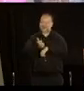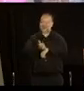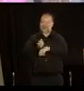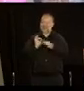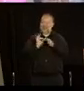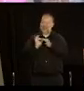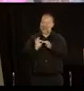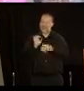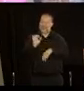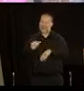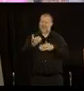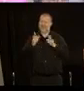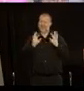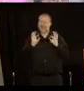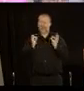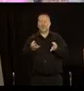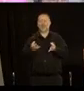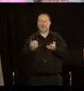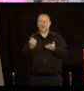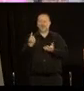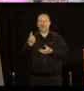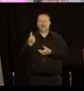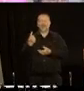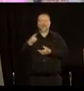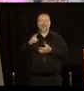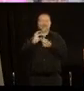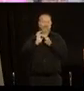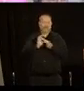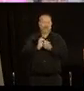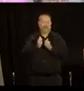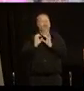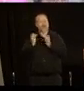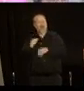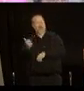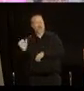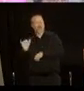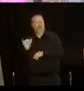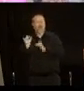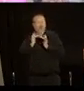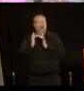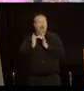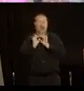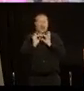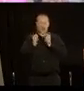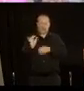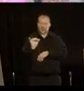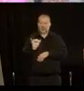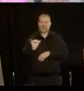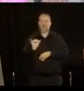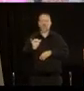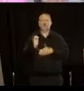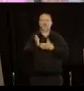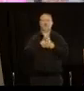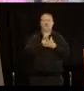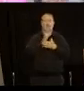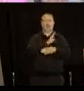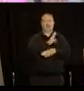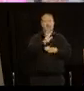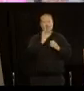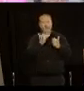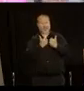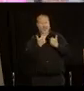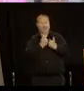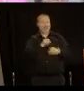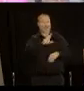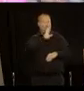in terms of allowing families to connect with other families, to network with other families, to share challenges